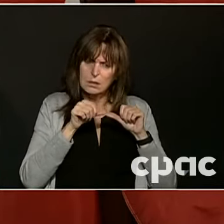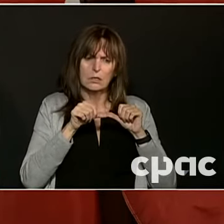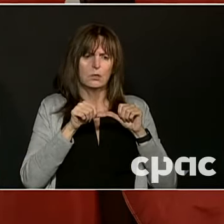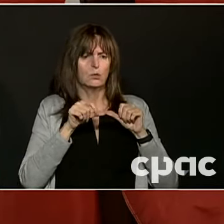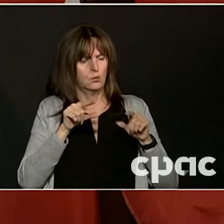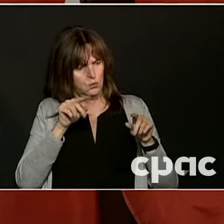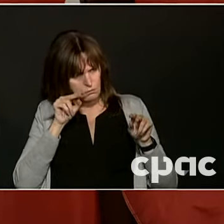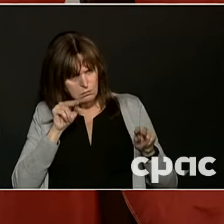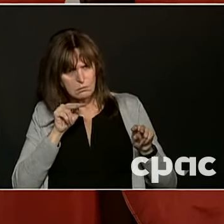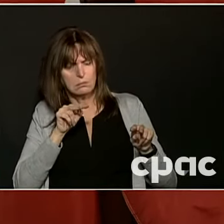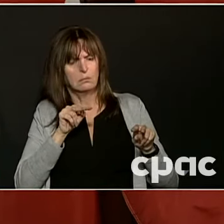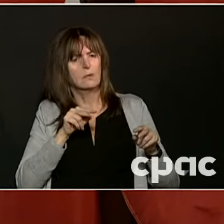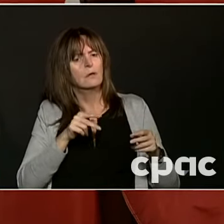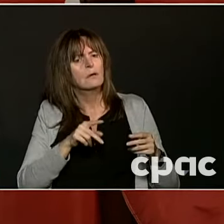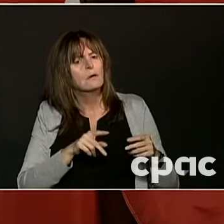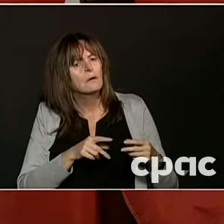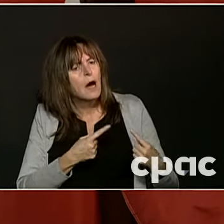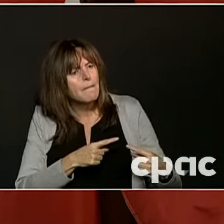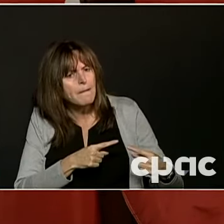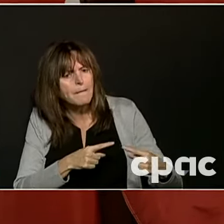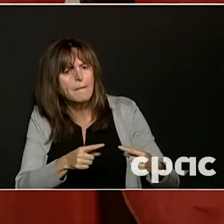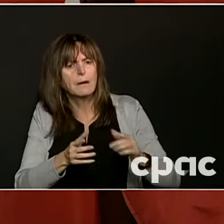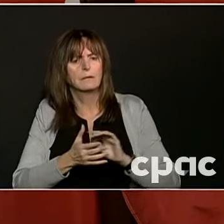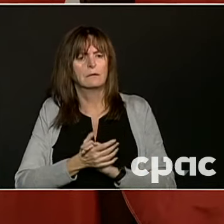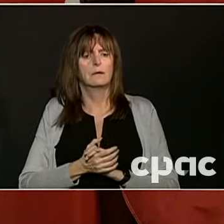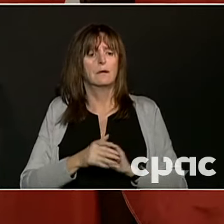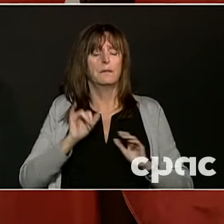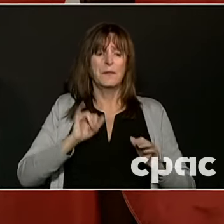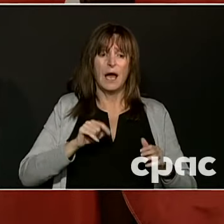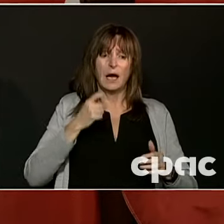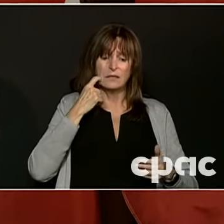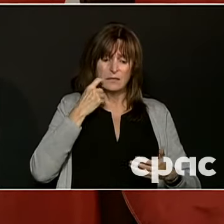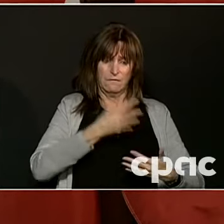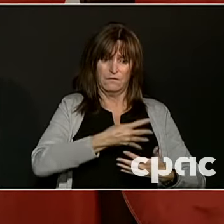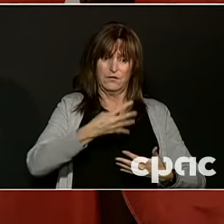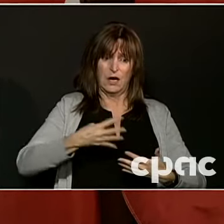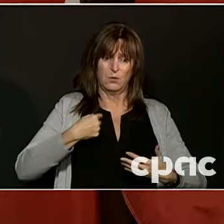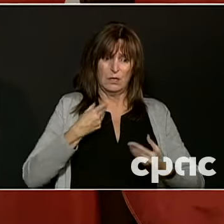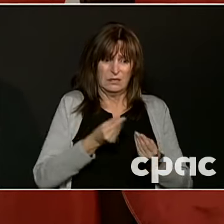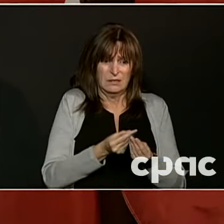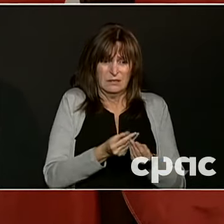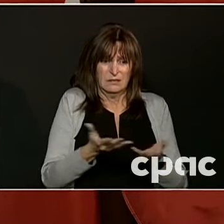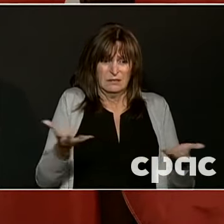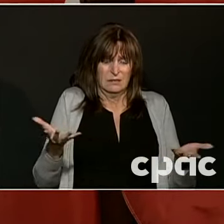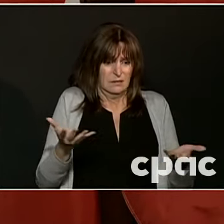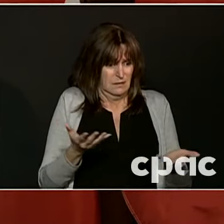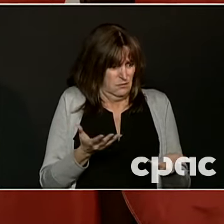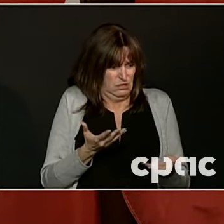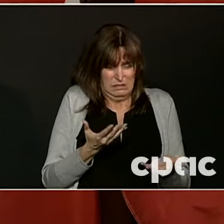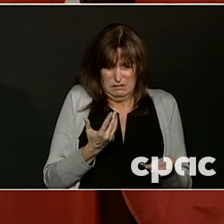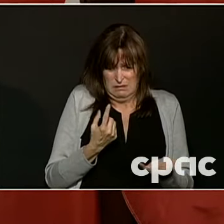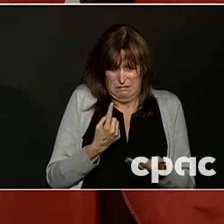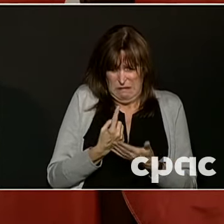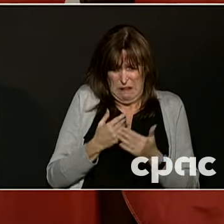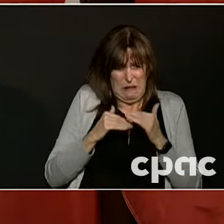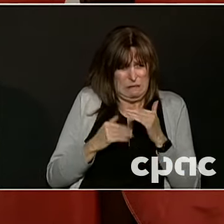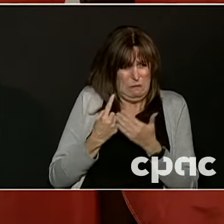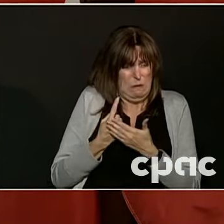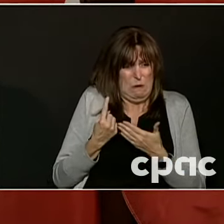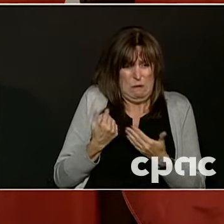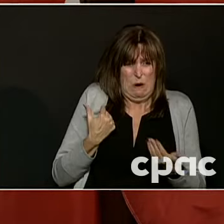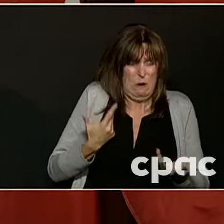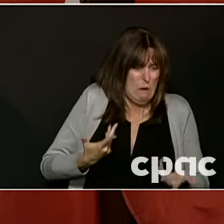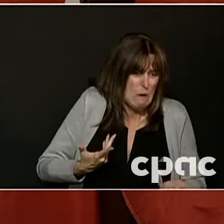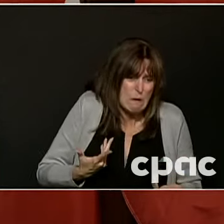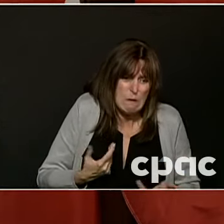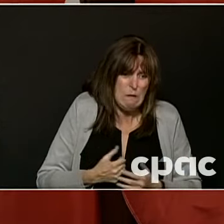for a week yet, and we have to see what's going to happen with that. As Dr. Brown alluded to, and we know that it takes a while for us to see the results.